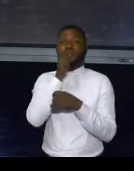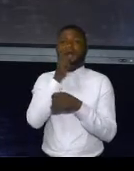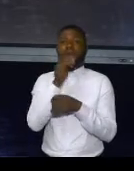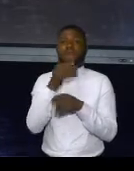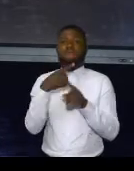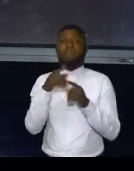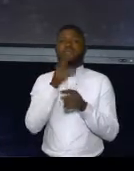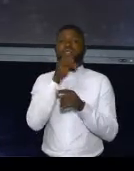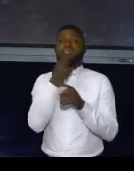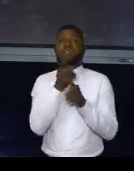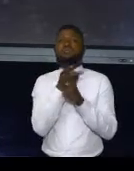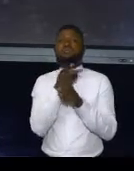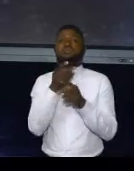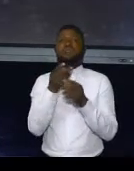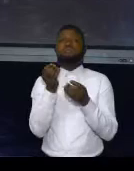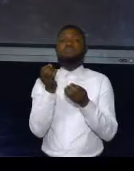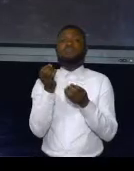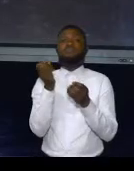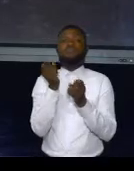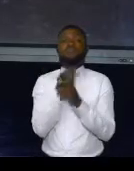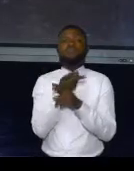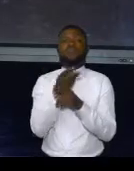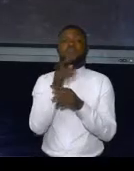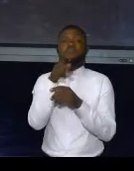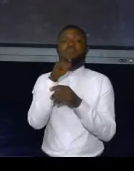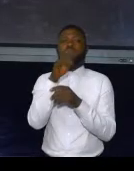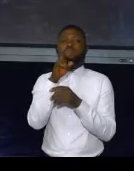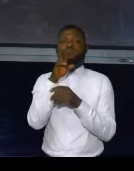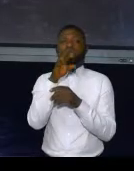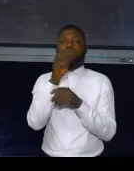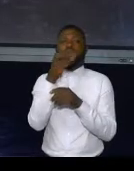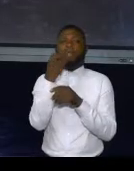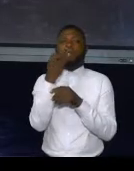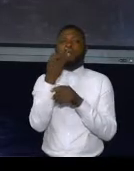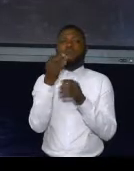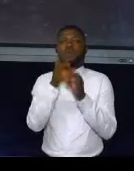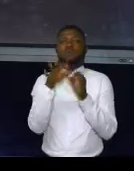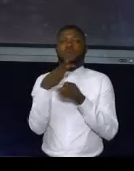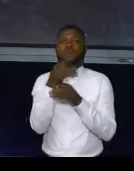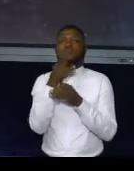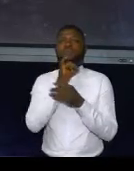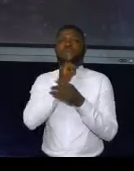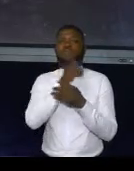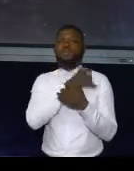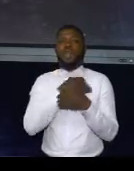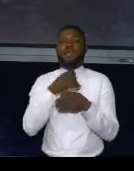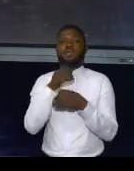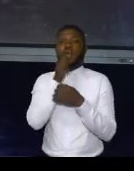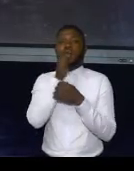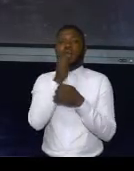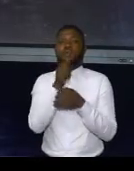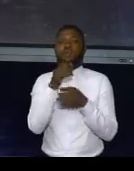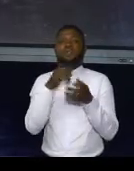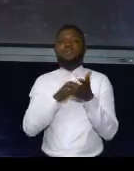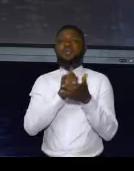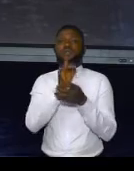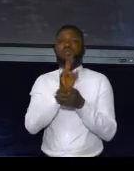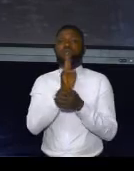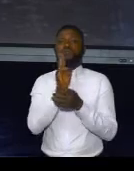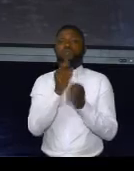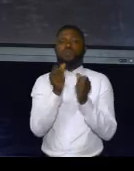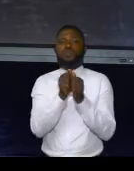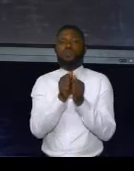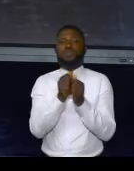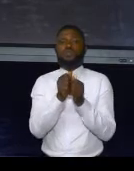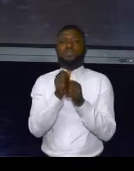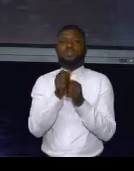are is the plural form of the word is and am. It is used with the word we